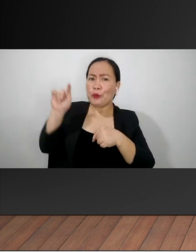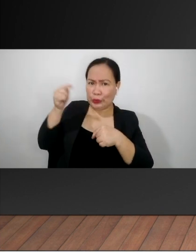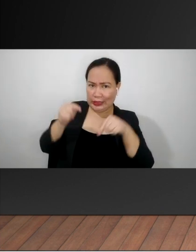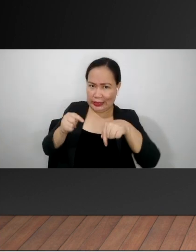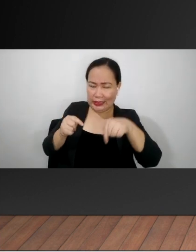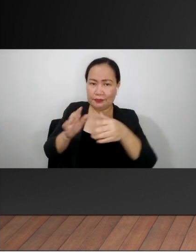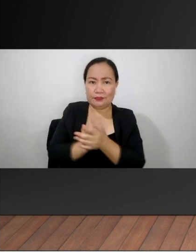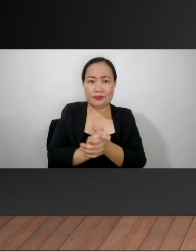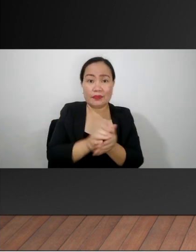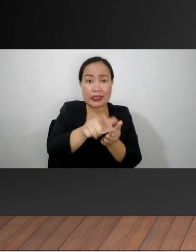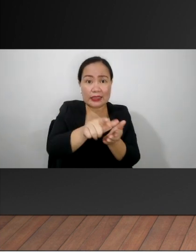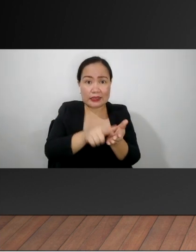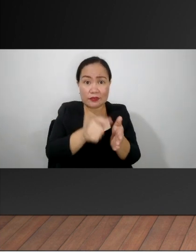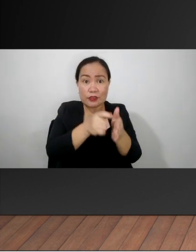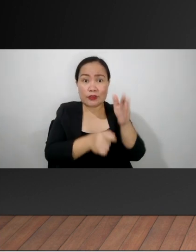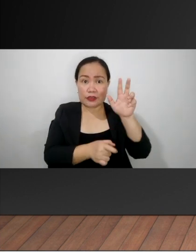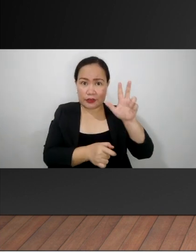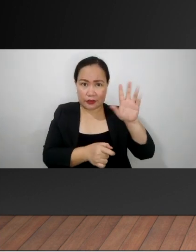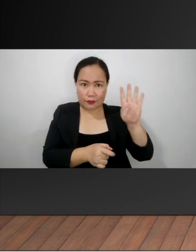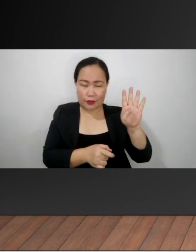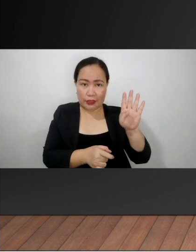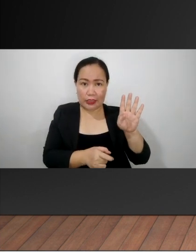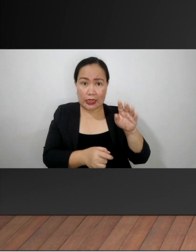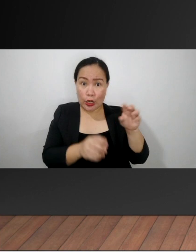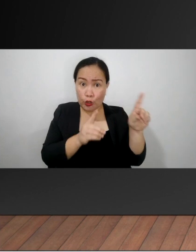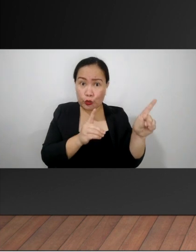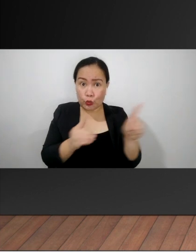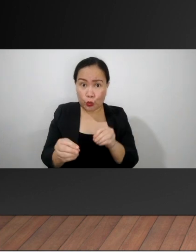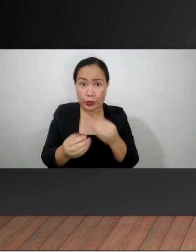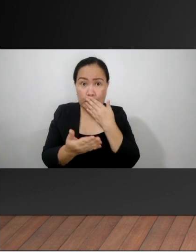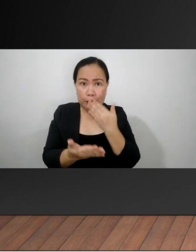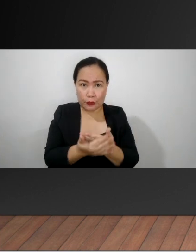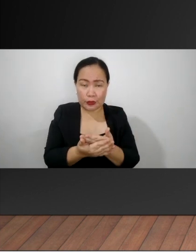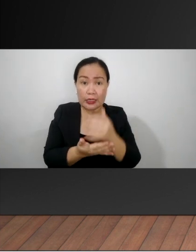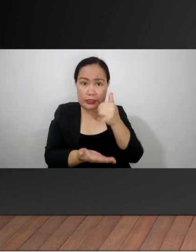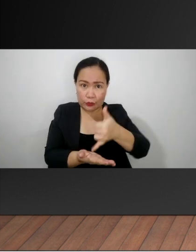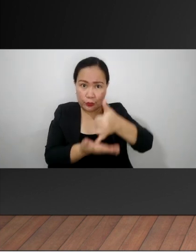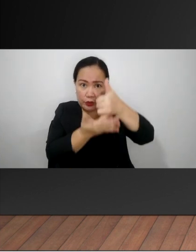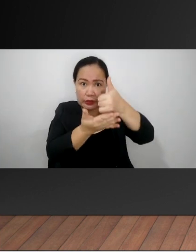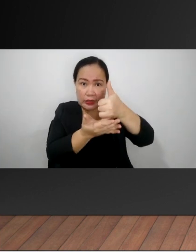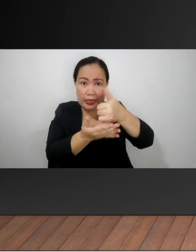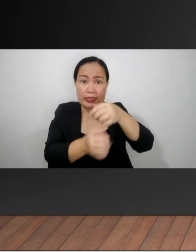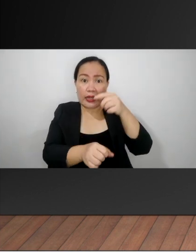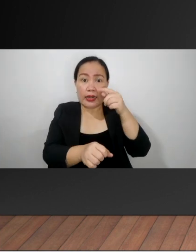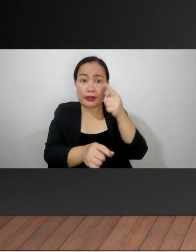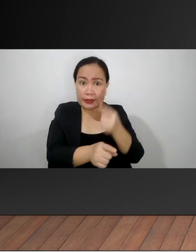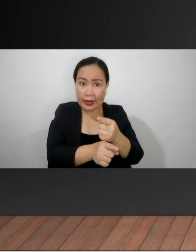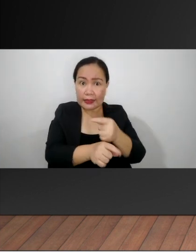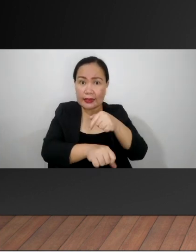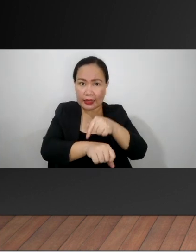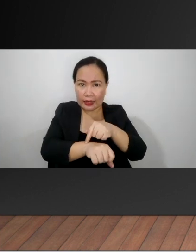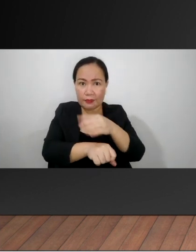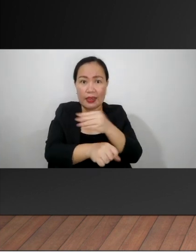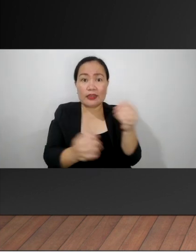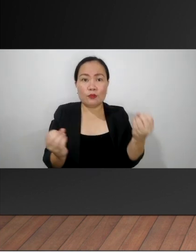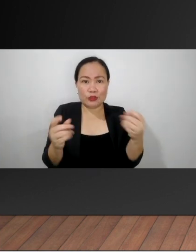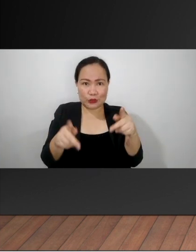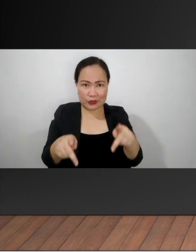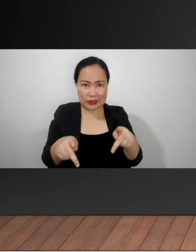Planting the seed of goodness is rewarded at the right time and at the right opportunity.